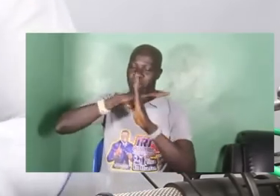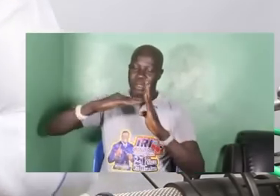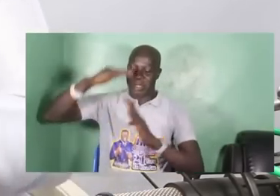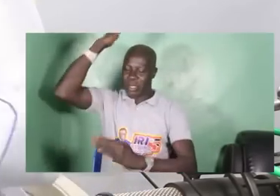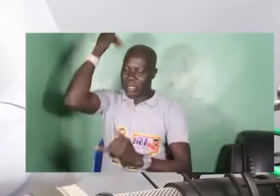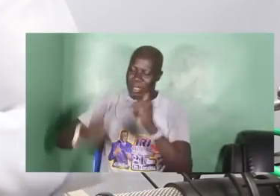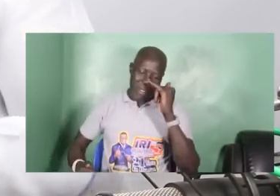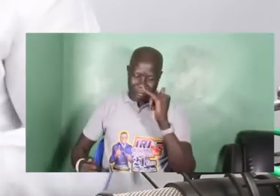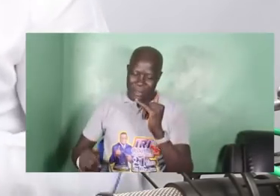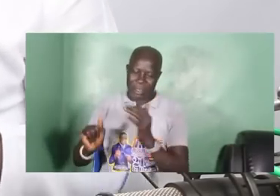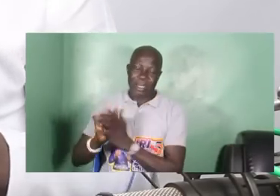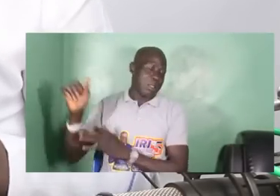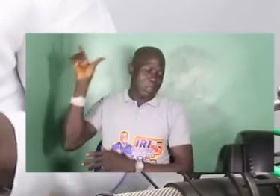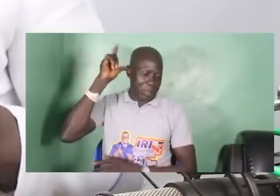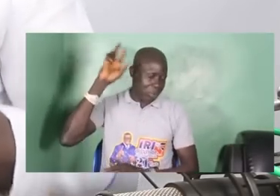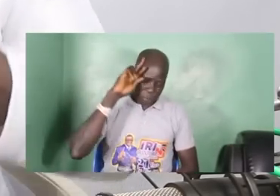Odun ida si le ti de pada elese pada